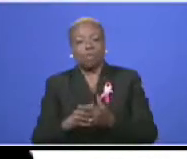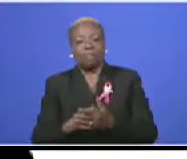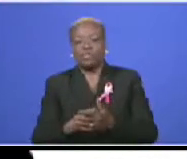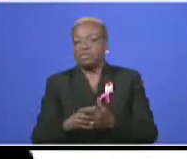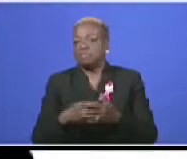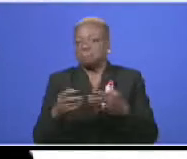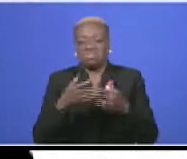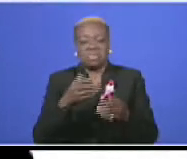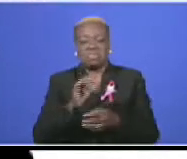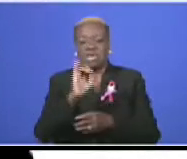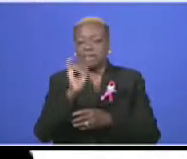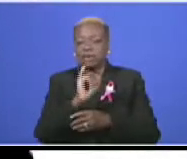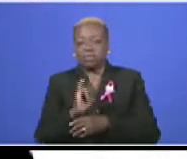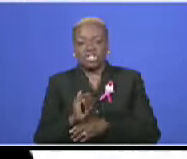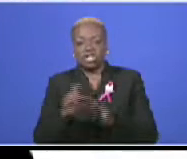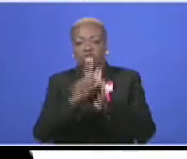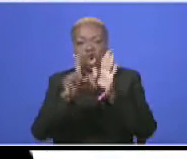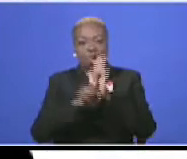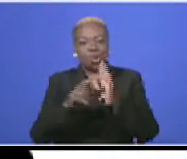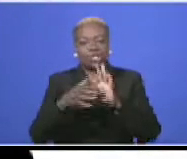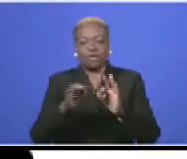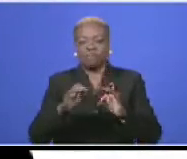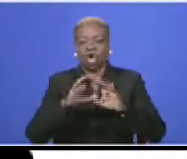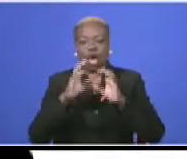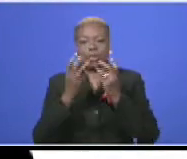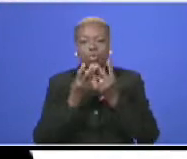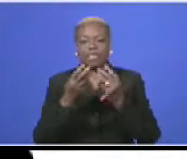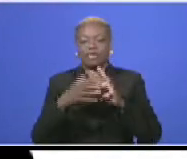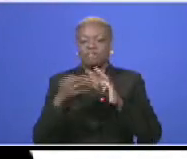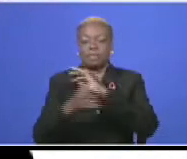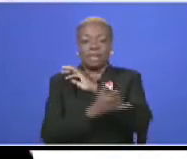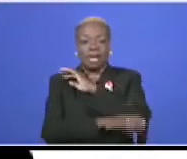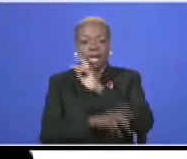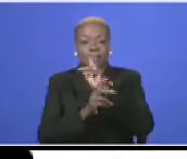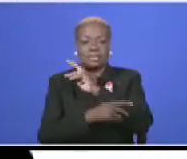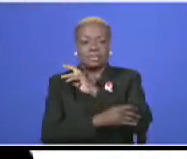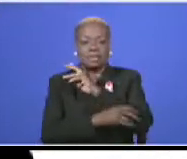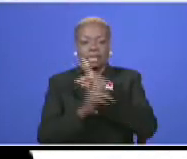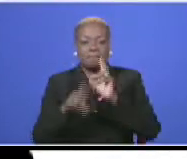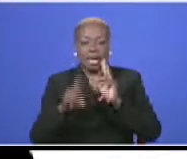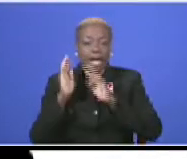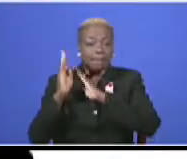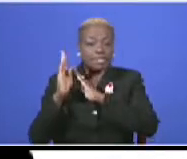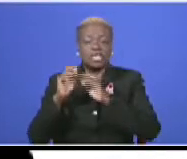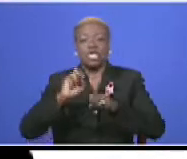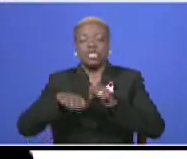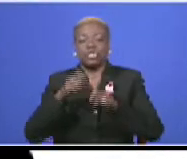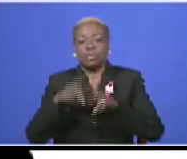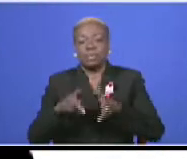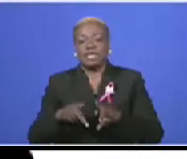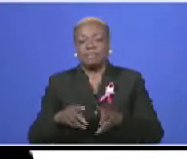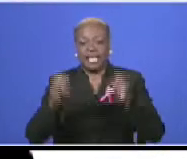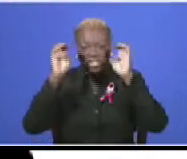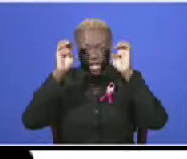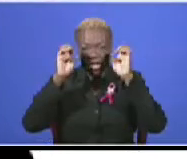immigration information to the laws of the Commonwealth of the Bahamas, so that people can be educated